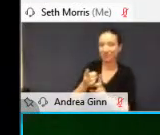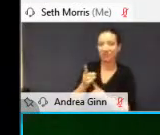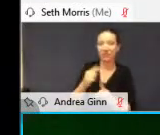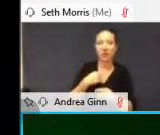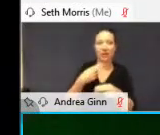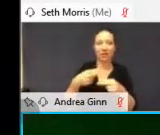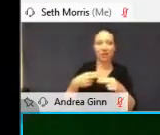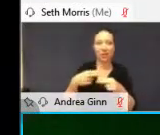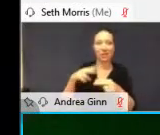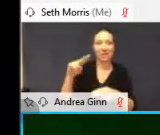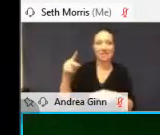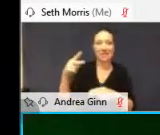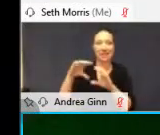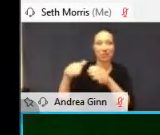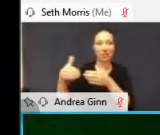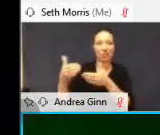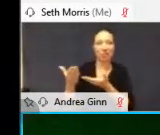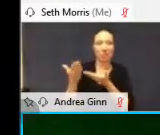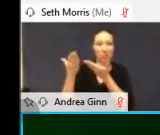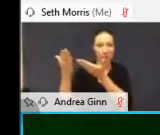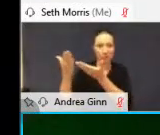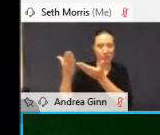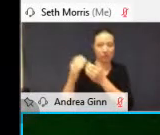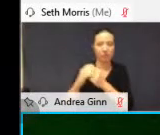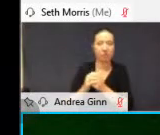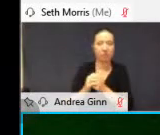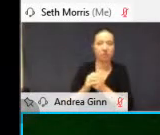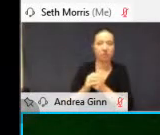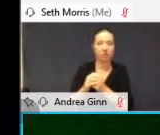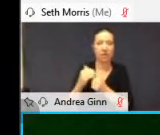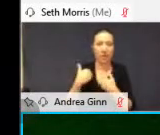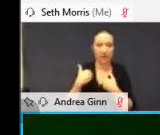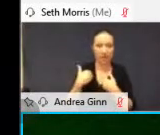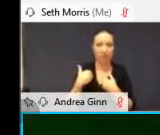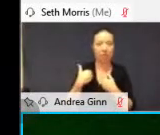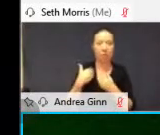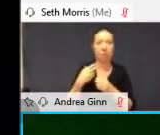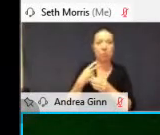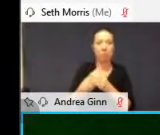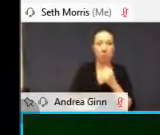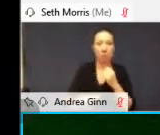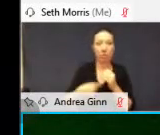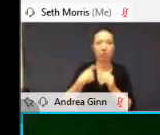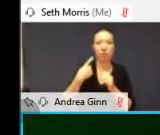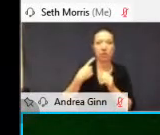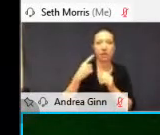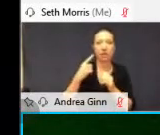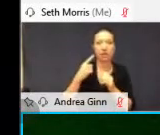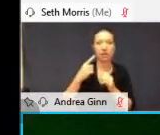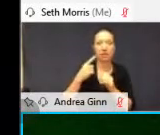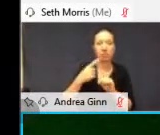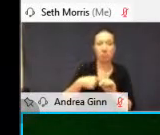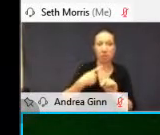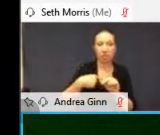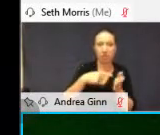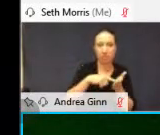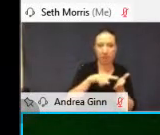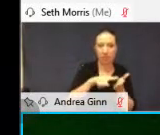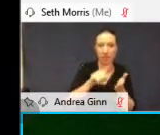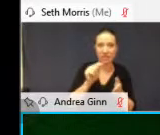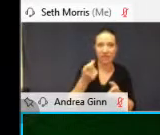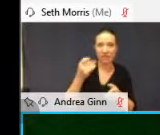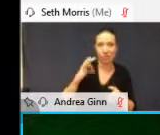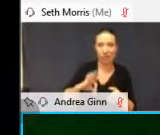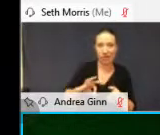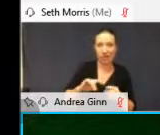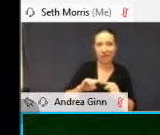call the second group of proposals, combine both premium tax credits and enhanced cost